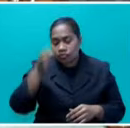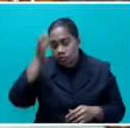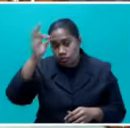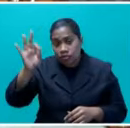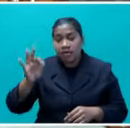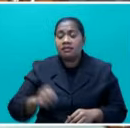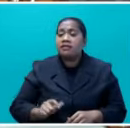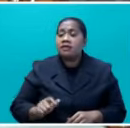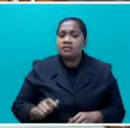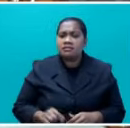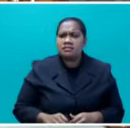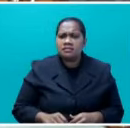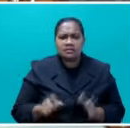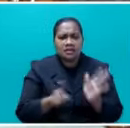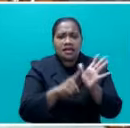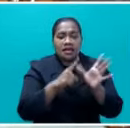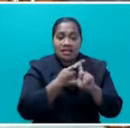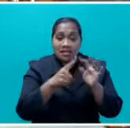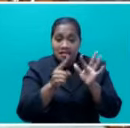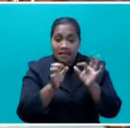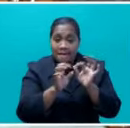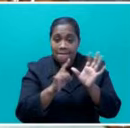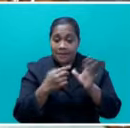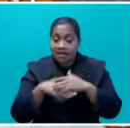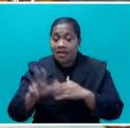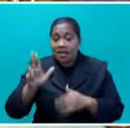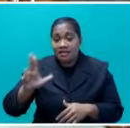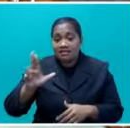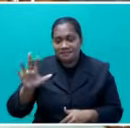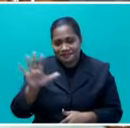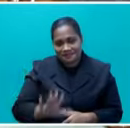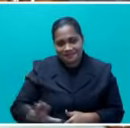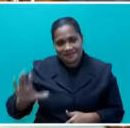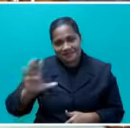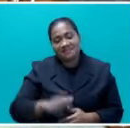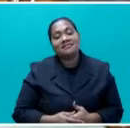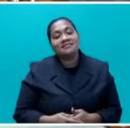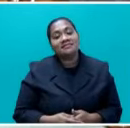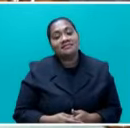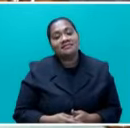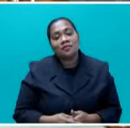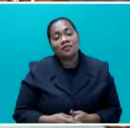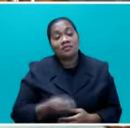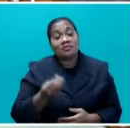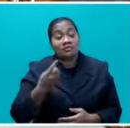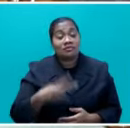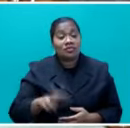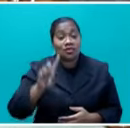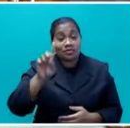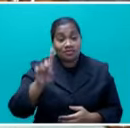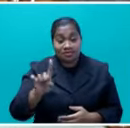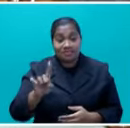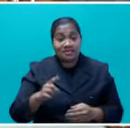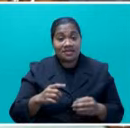will also resume as soon as the travel restrictions are relaxed. Mr. Speaker, sir, where the 21 terrestrial transmission networks were